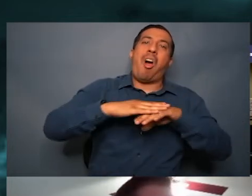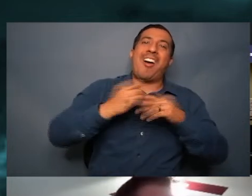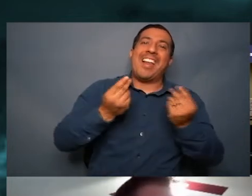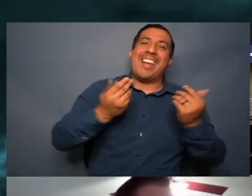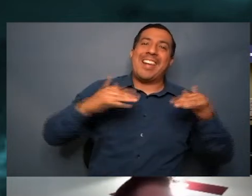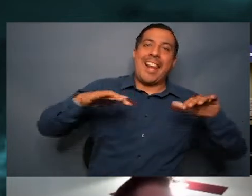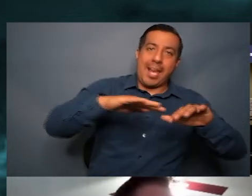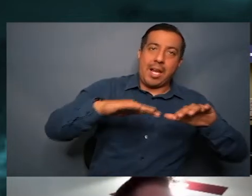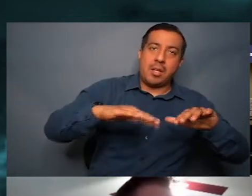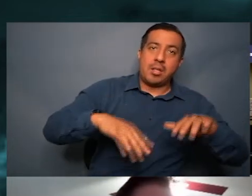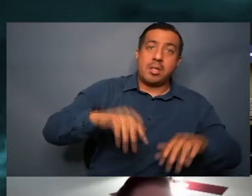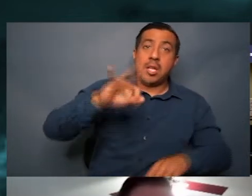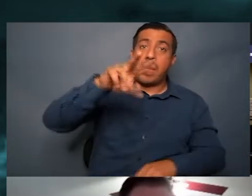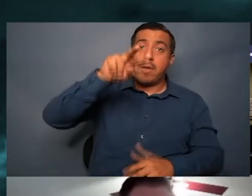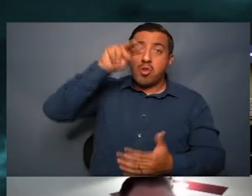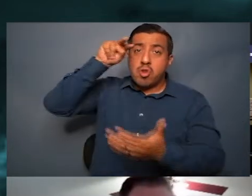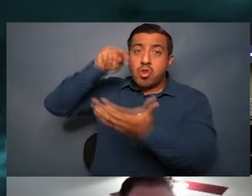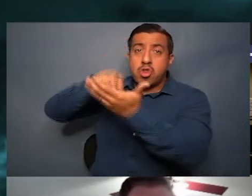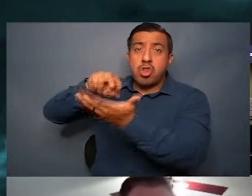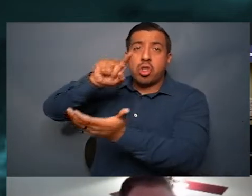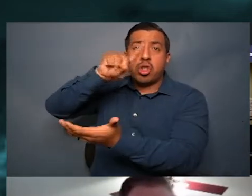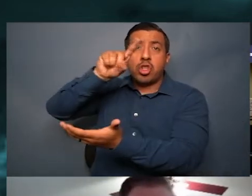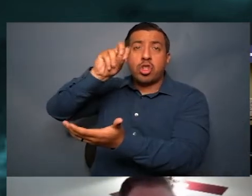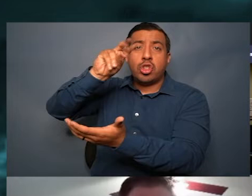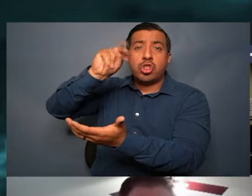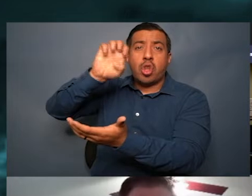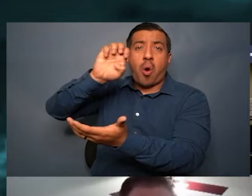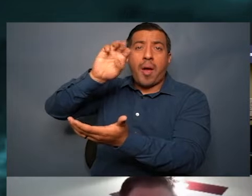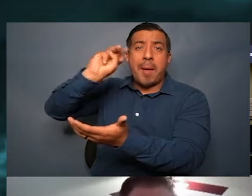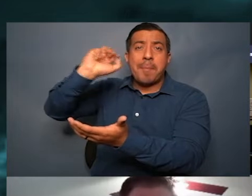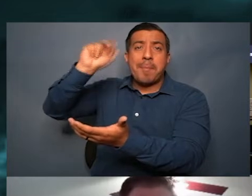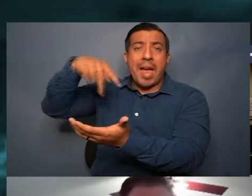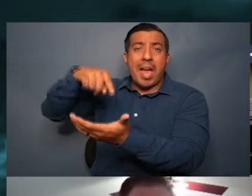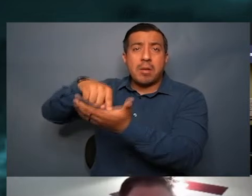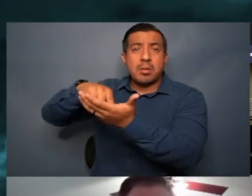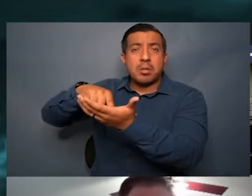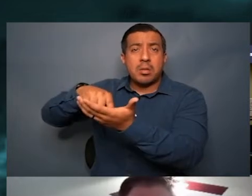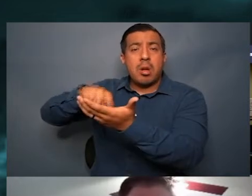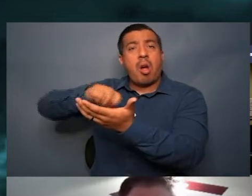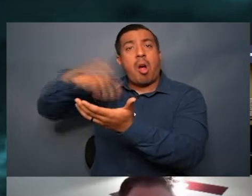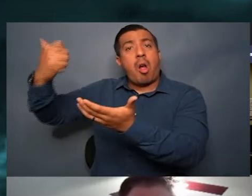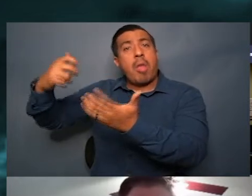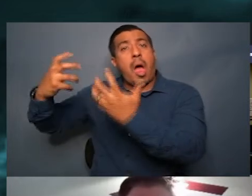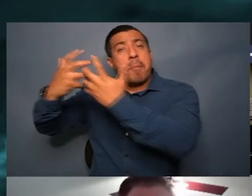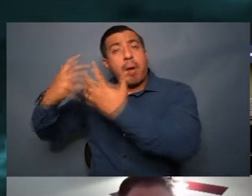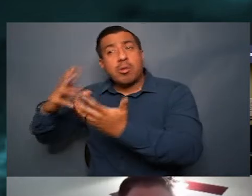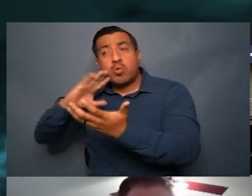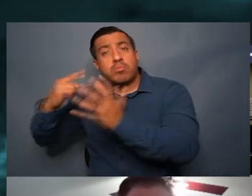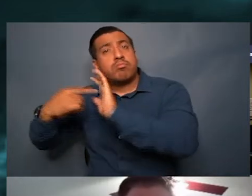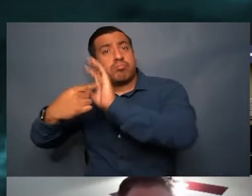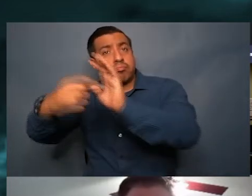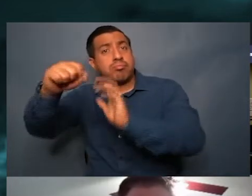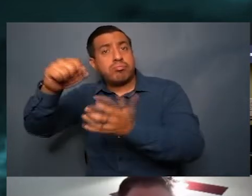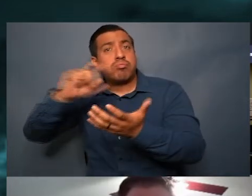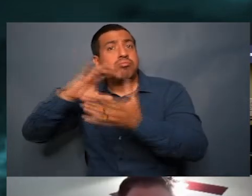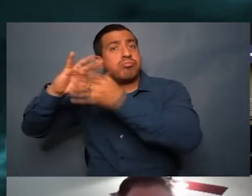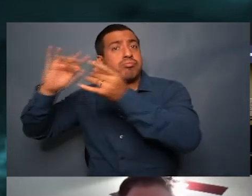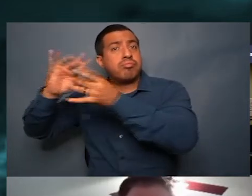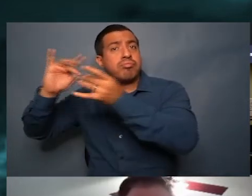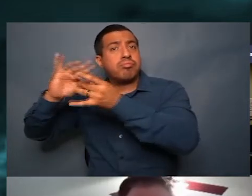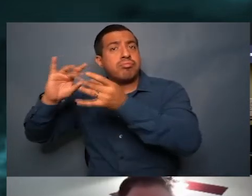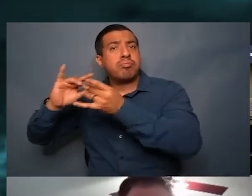look at the zip zone maps, which all of our media partners will show and talk